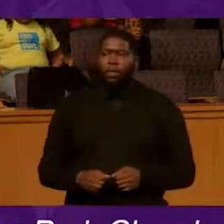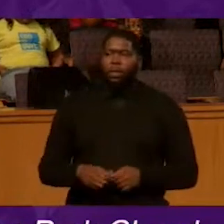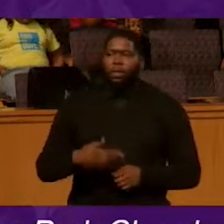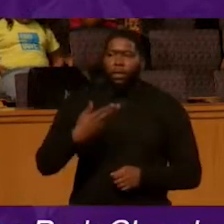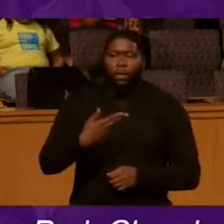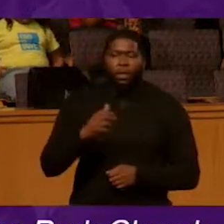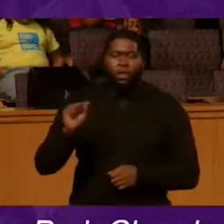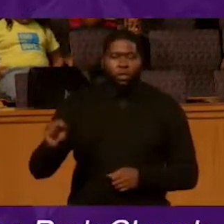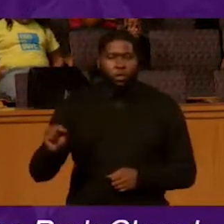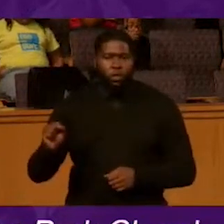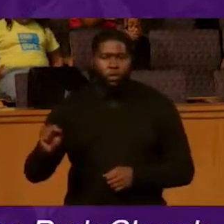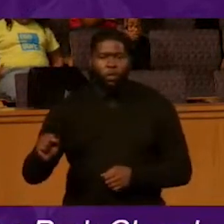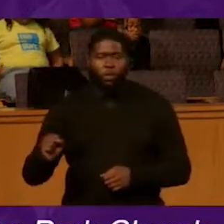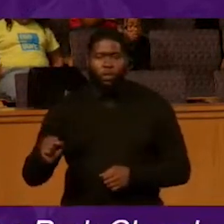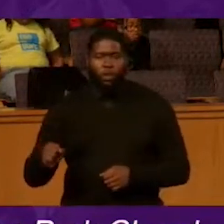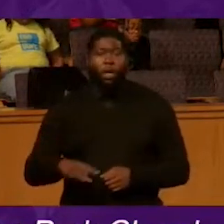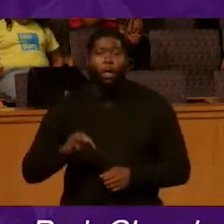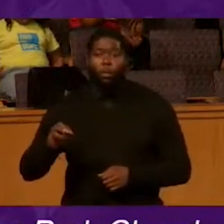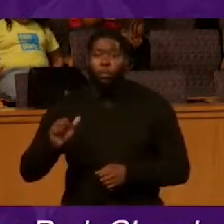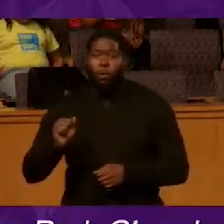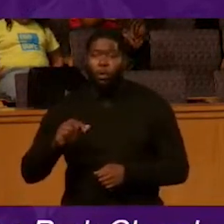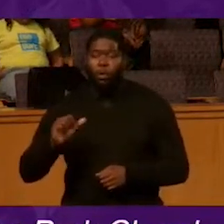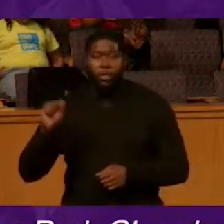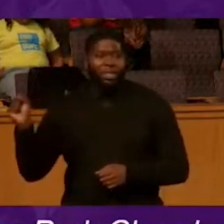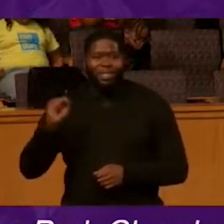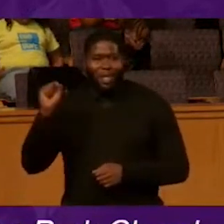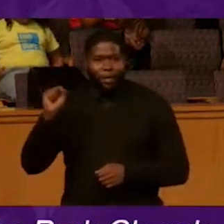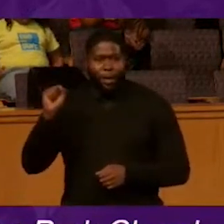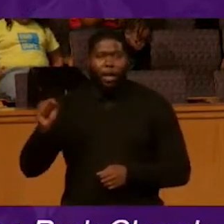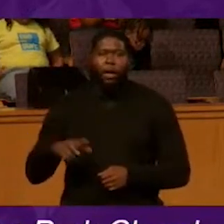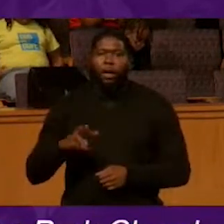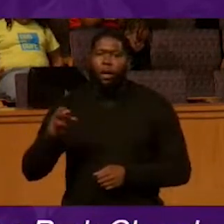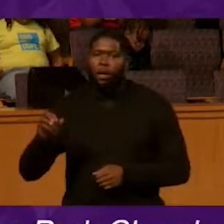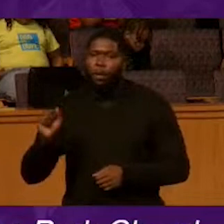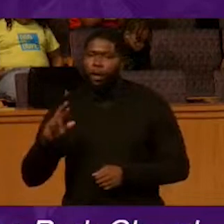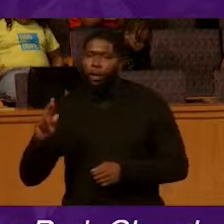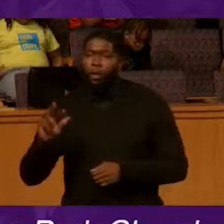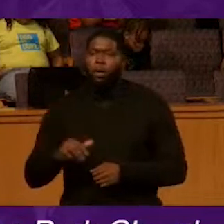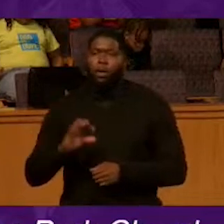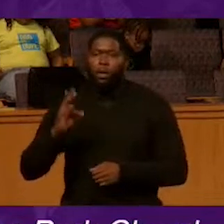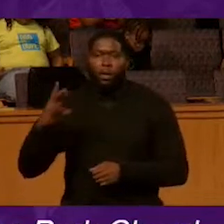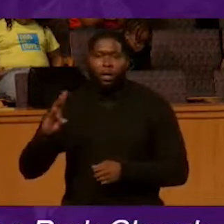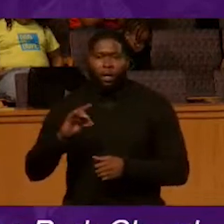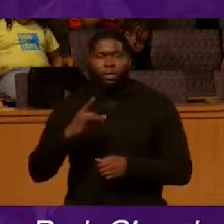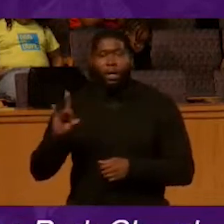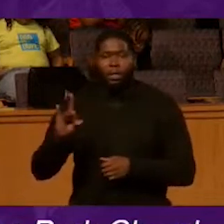is March 18th, this coming Saturday at 10 a.m. If you would like to attend, please send an email to